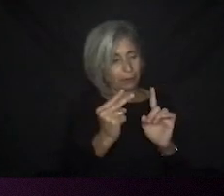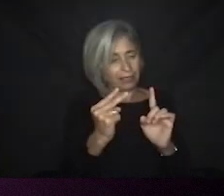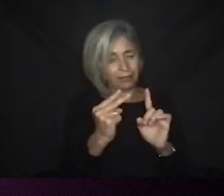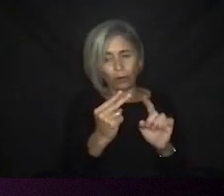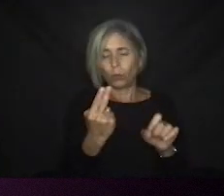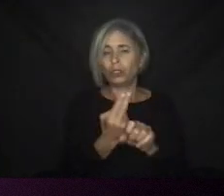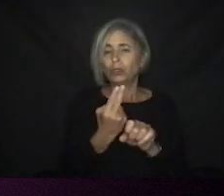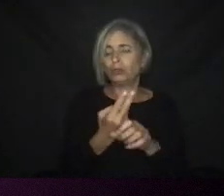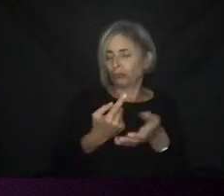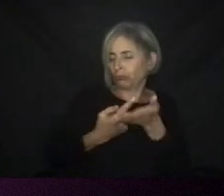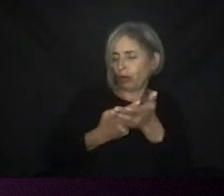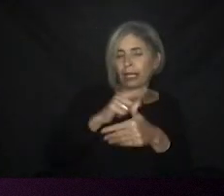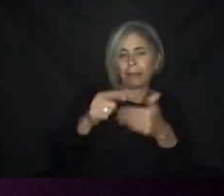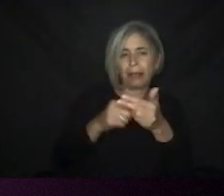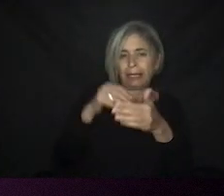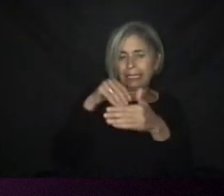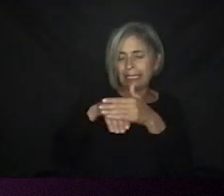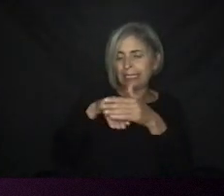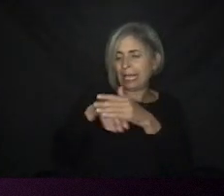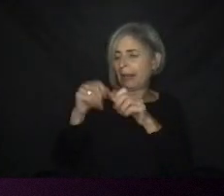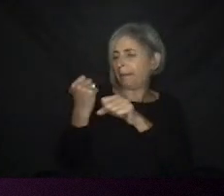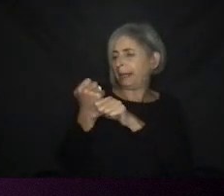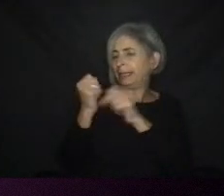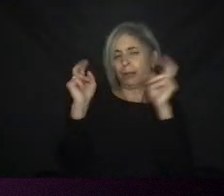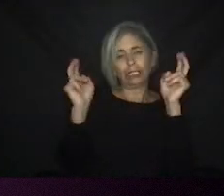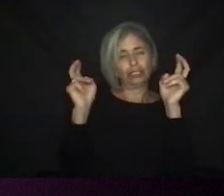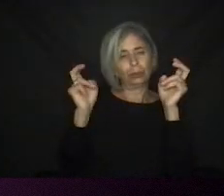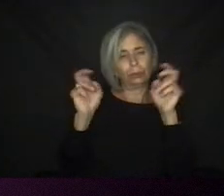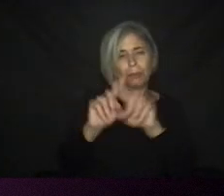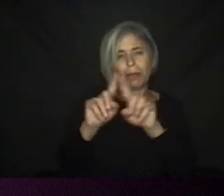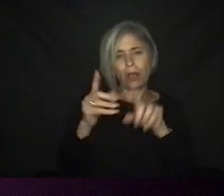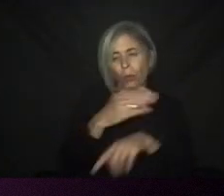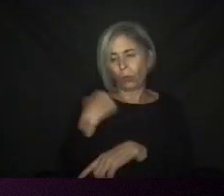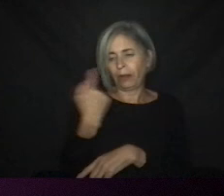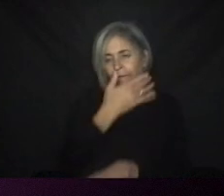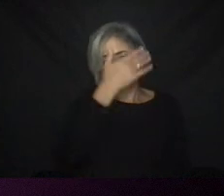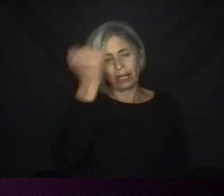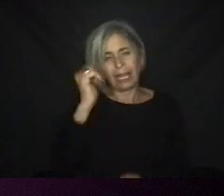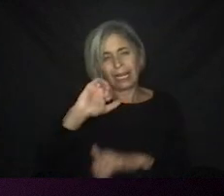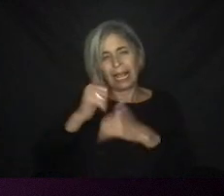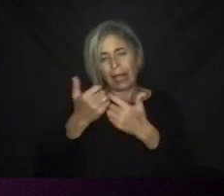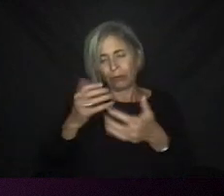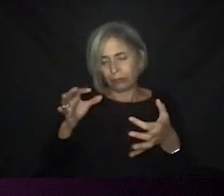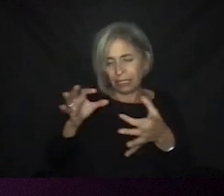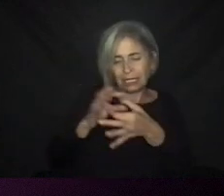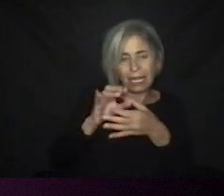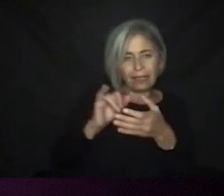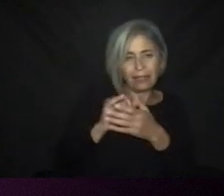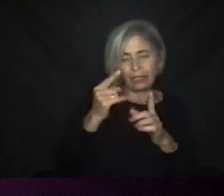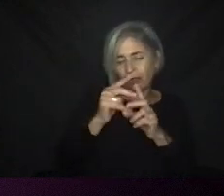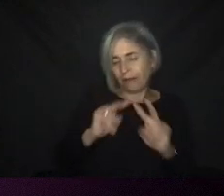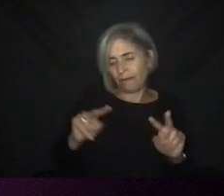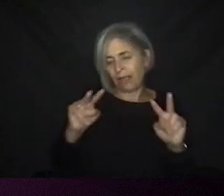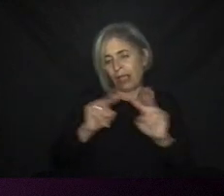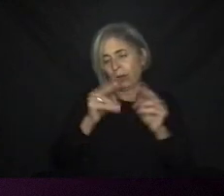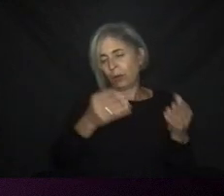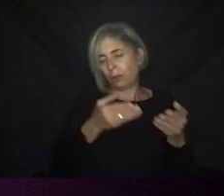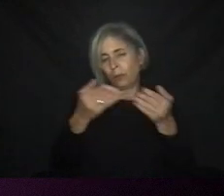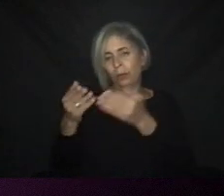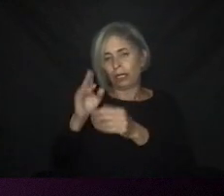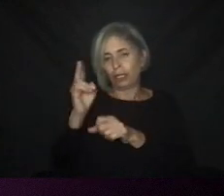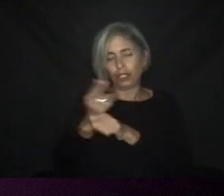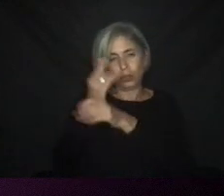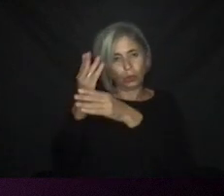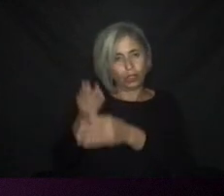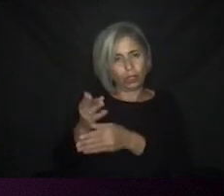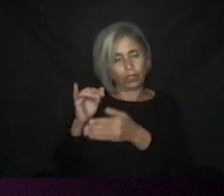we're used to talking about it in insider baseball terms, but we forget how to tie it to the value it brings to the user,